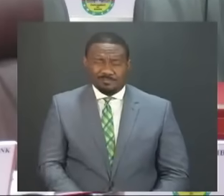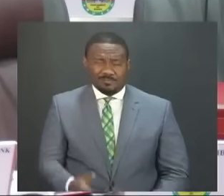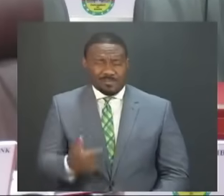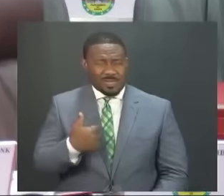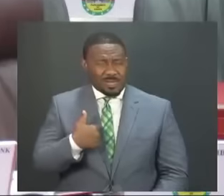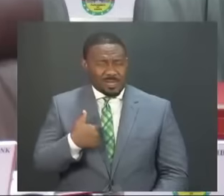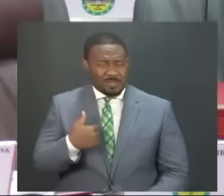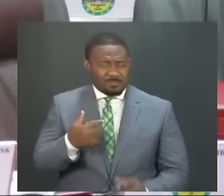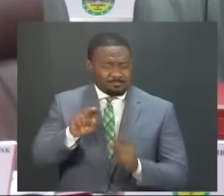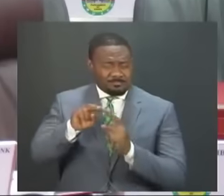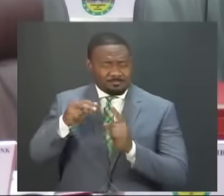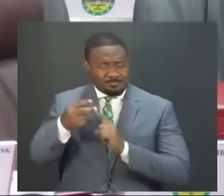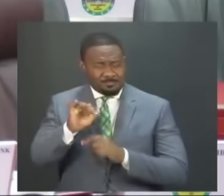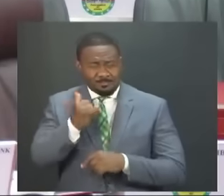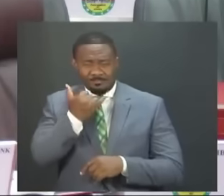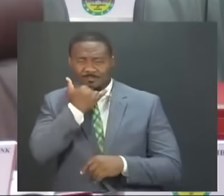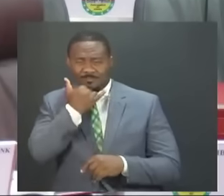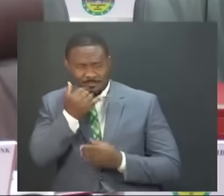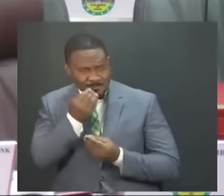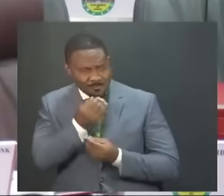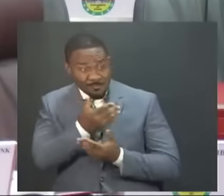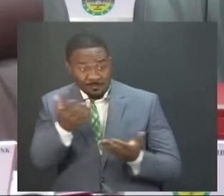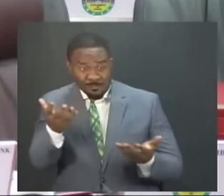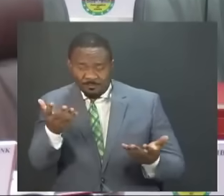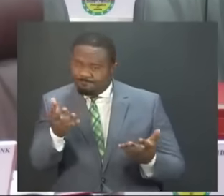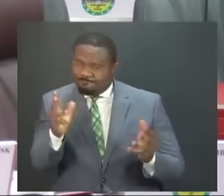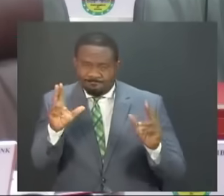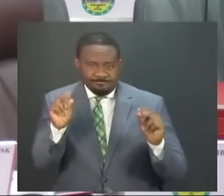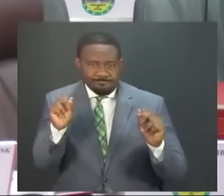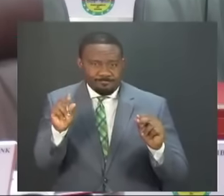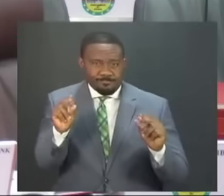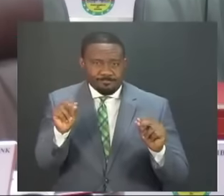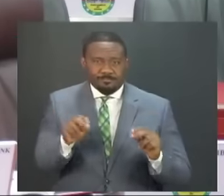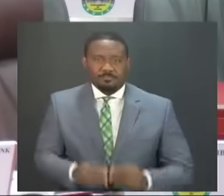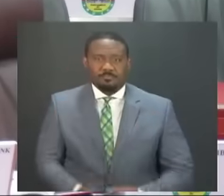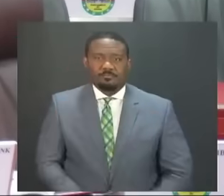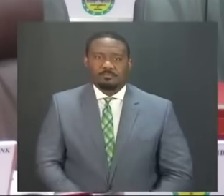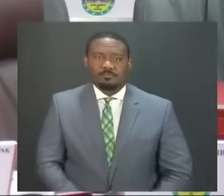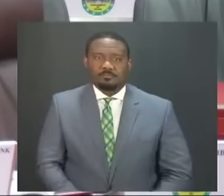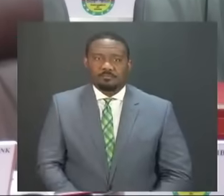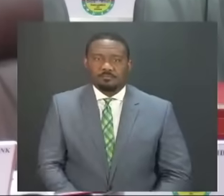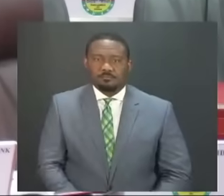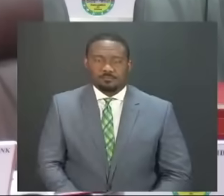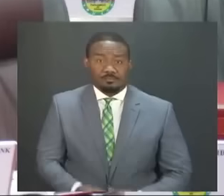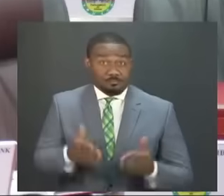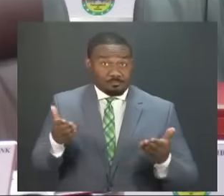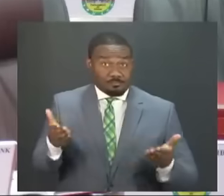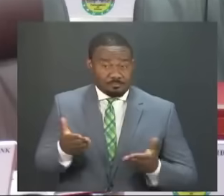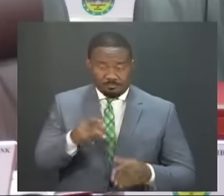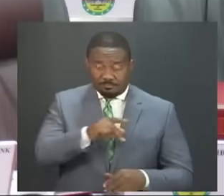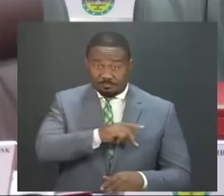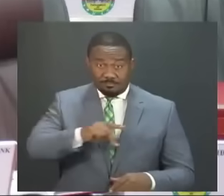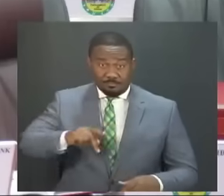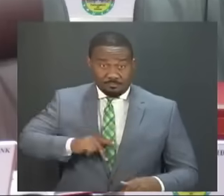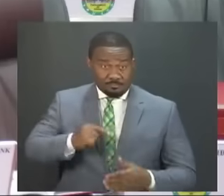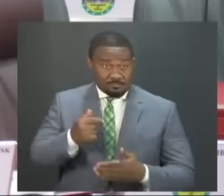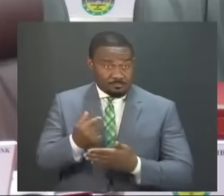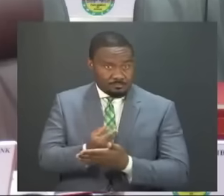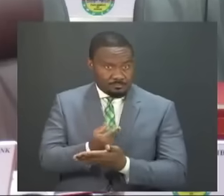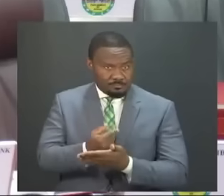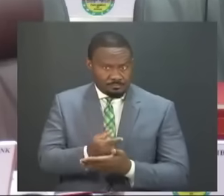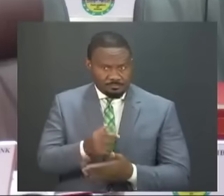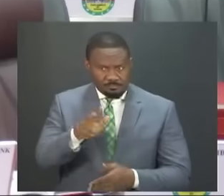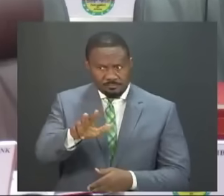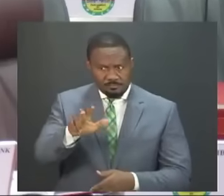mischief or unnecessary attention. No, this is the Parliament of Ghana. 300